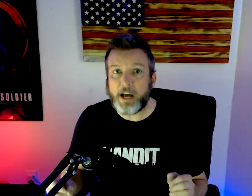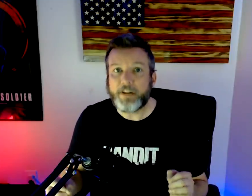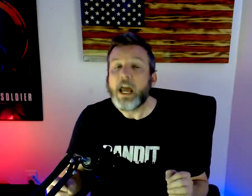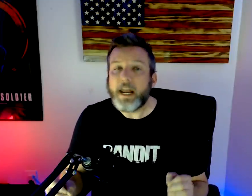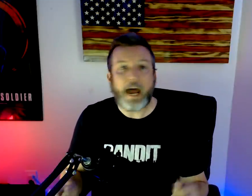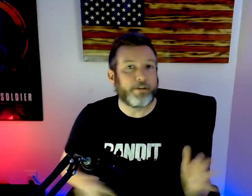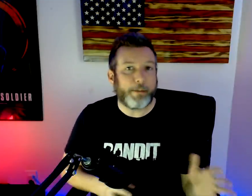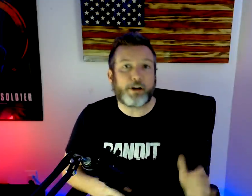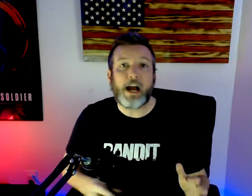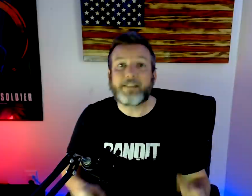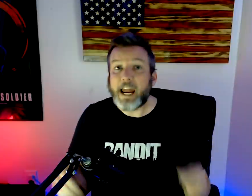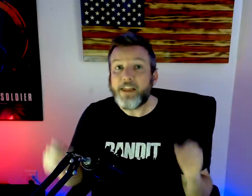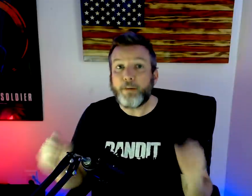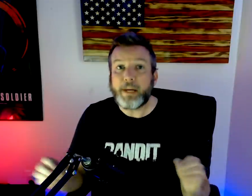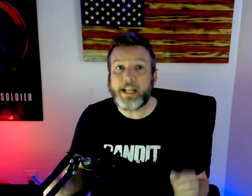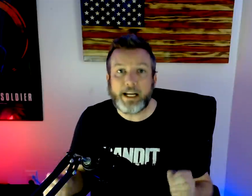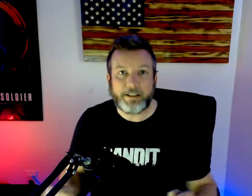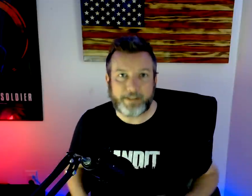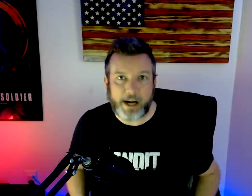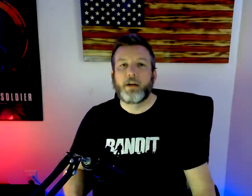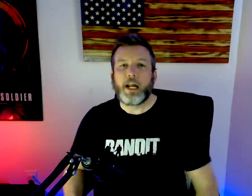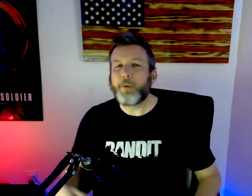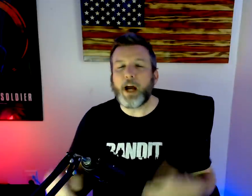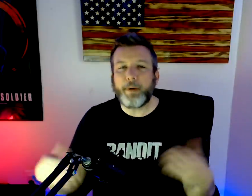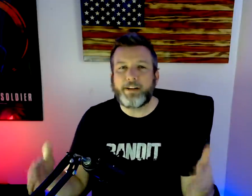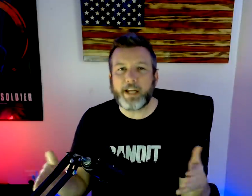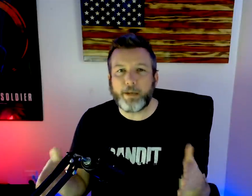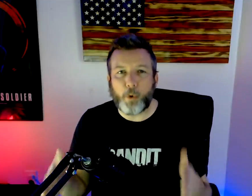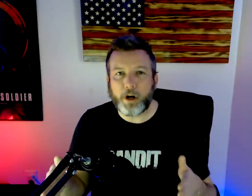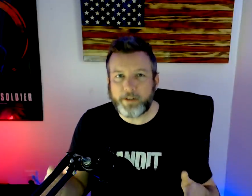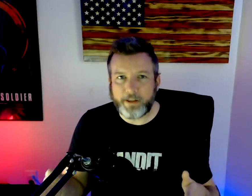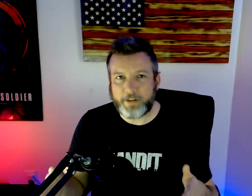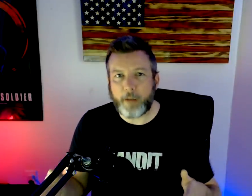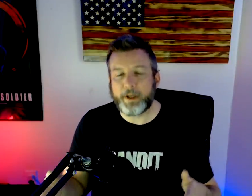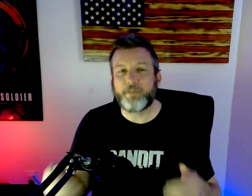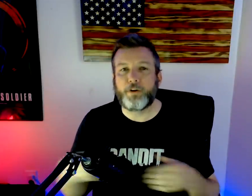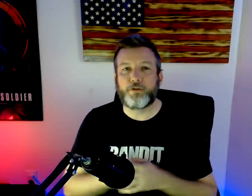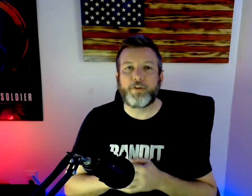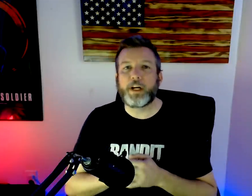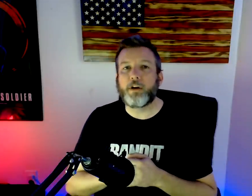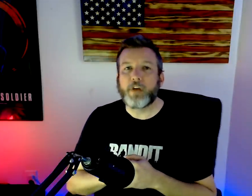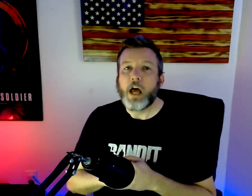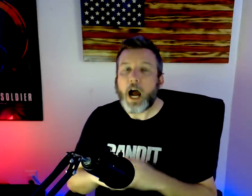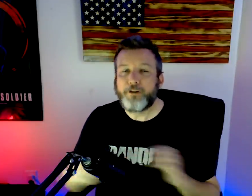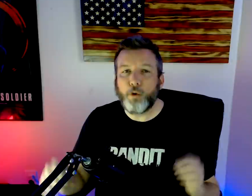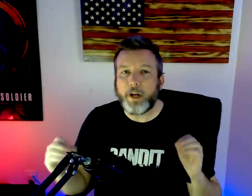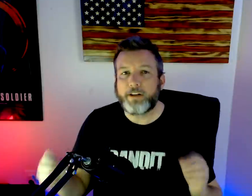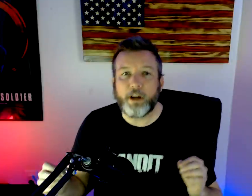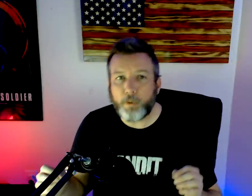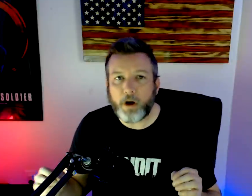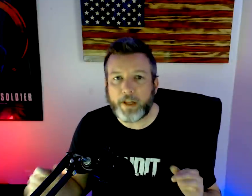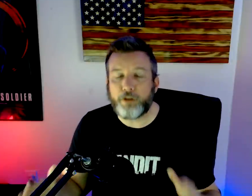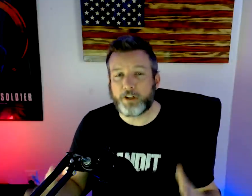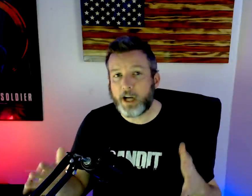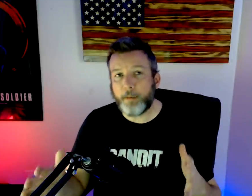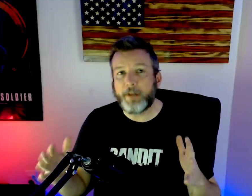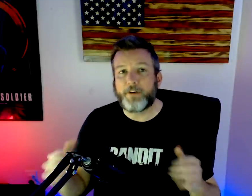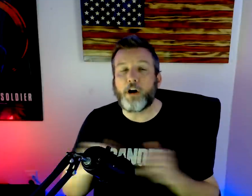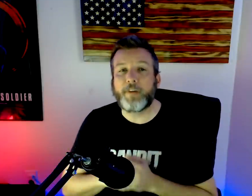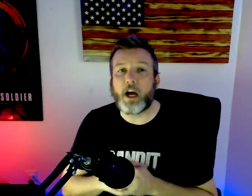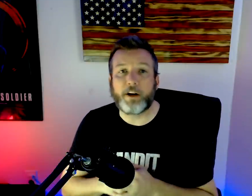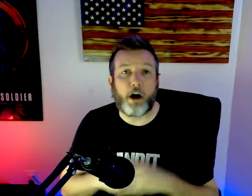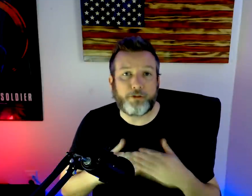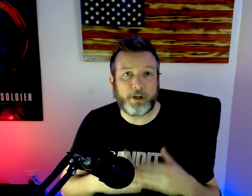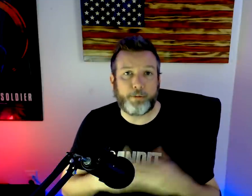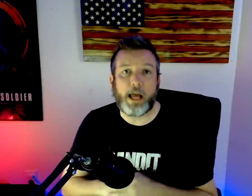from the left and how Democrats and the media incited it. Anyway, I'll be digging more into this topic in future videos. I do want to tell you all that you should come and